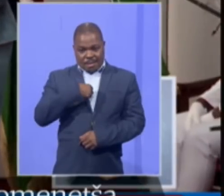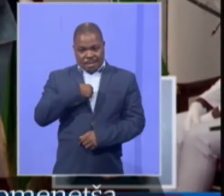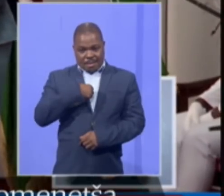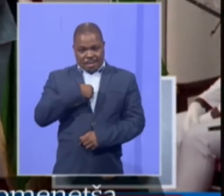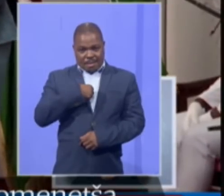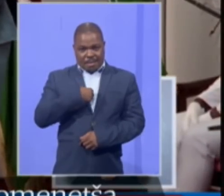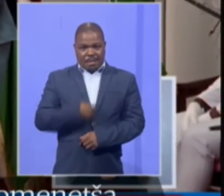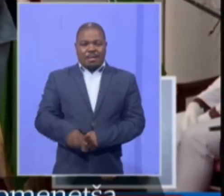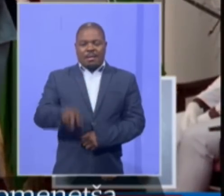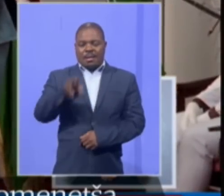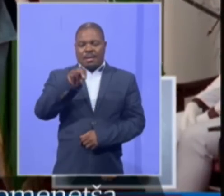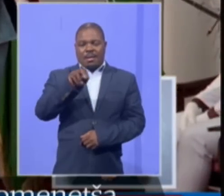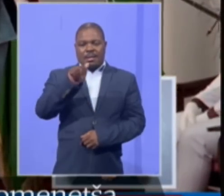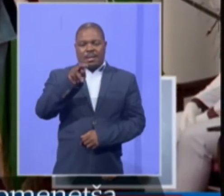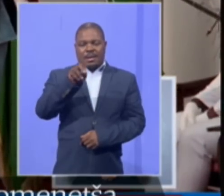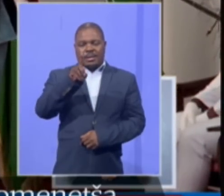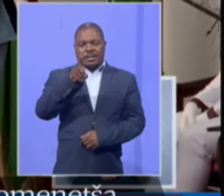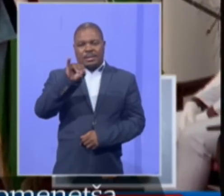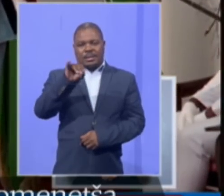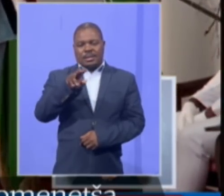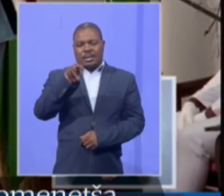Netumbo Nandi-Ndaitwah,